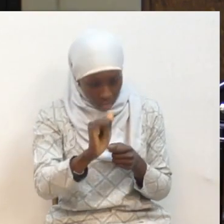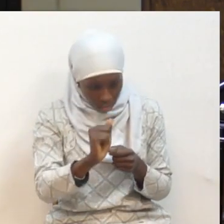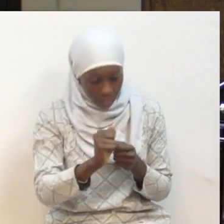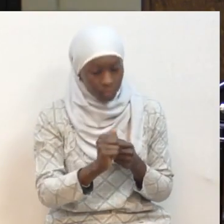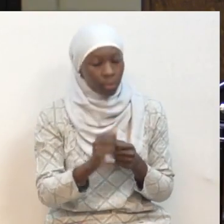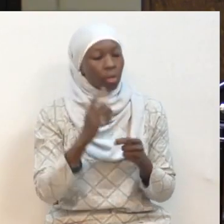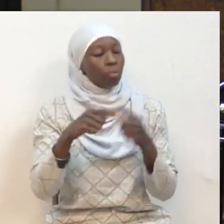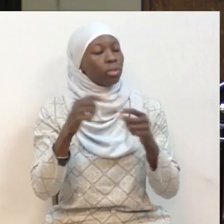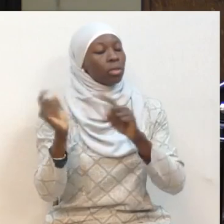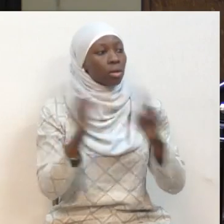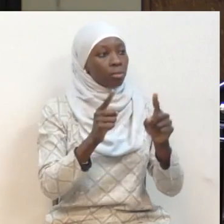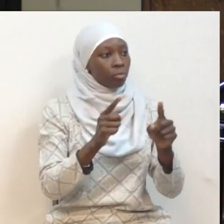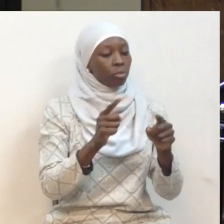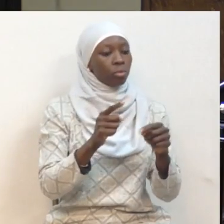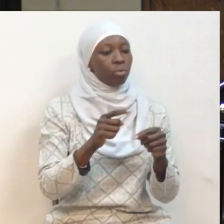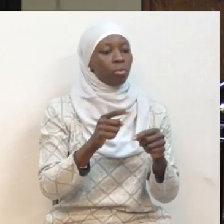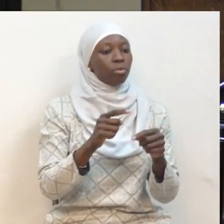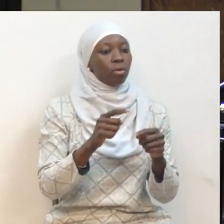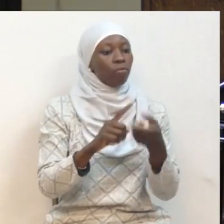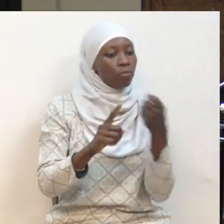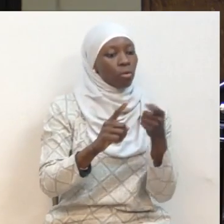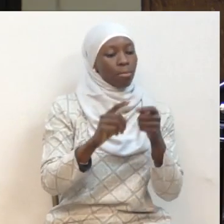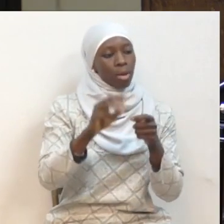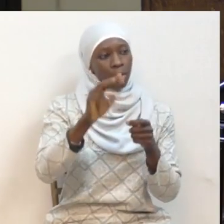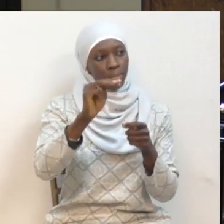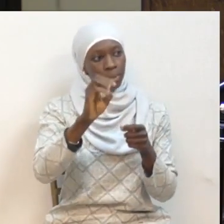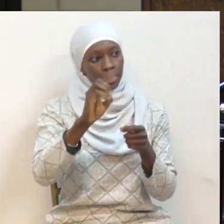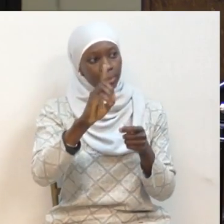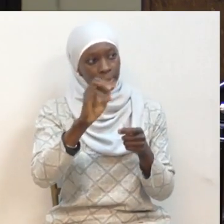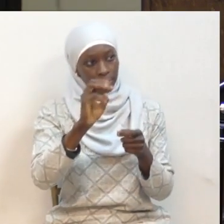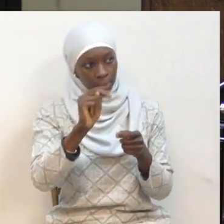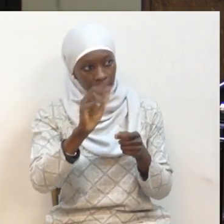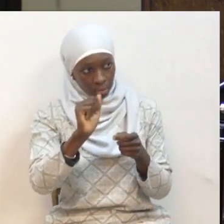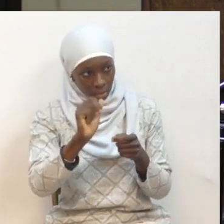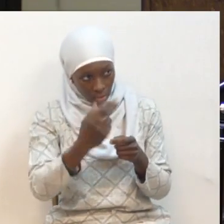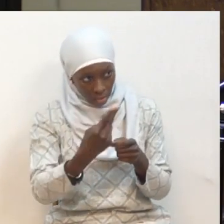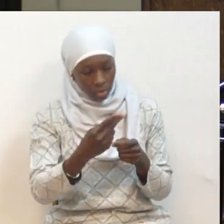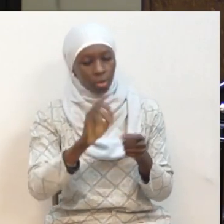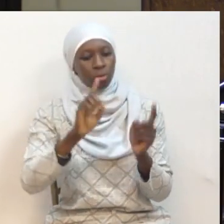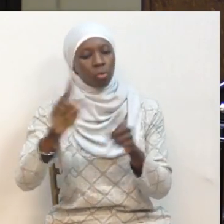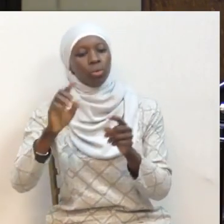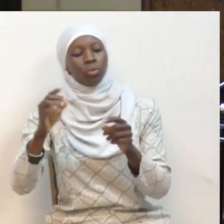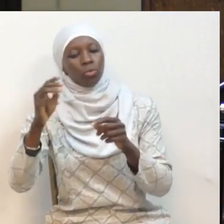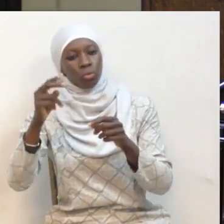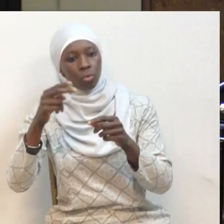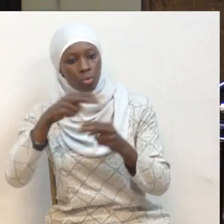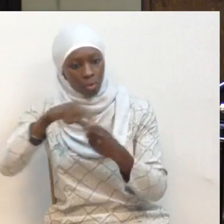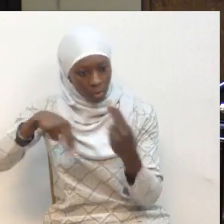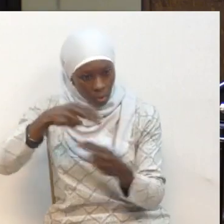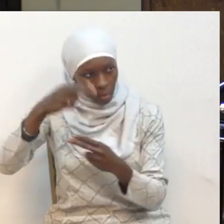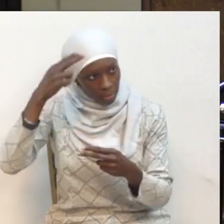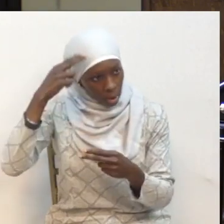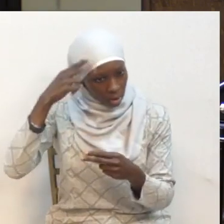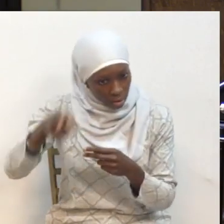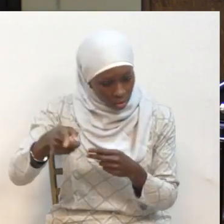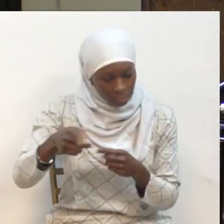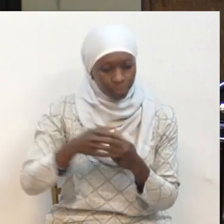Mecca, they were stopped at the outskirts of Mecca by the pagans. They didn't want them in.